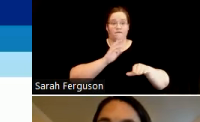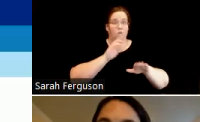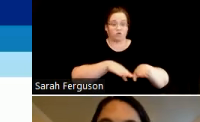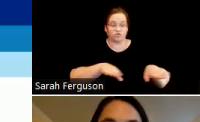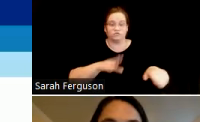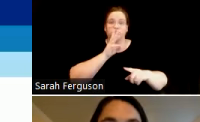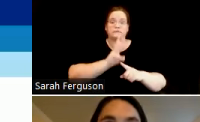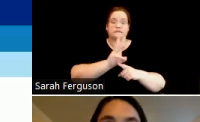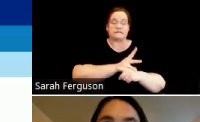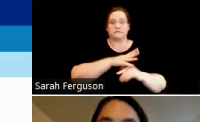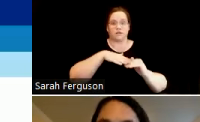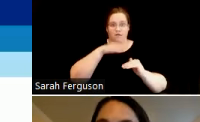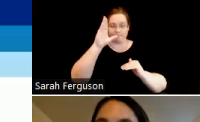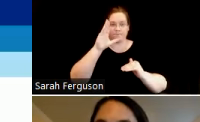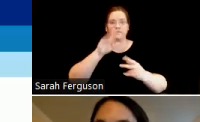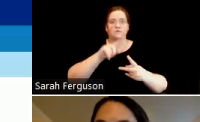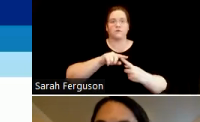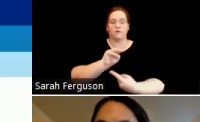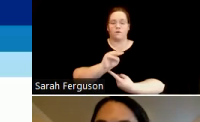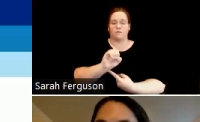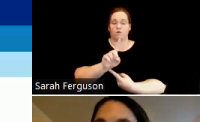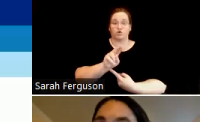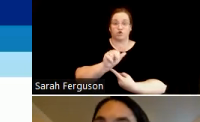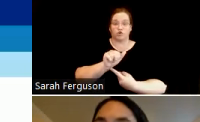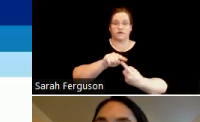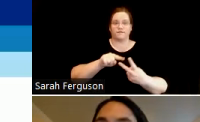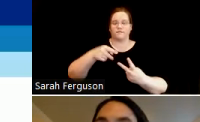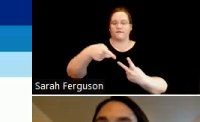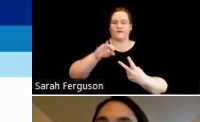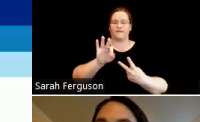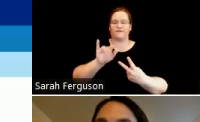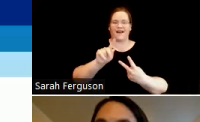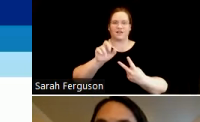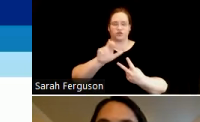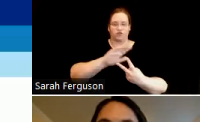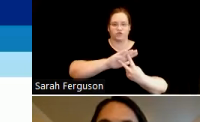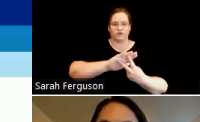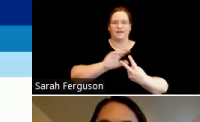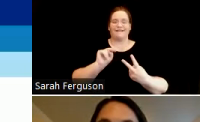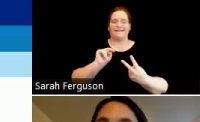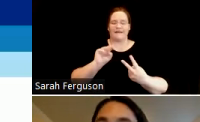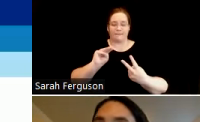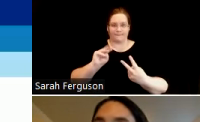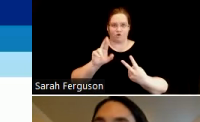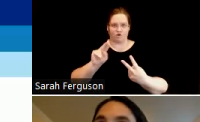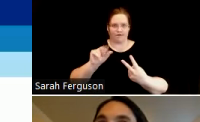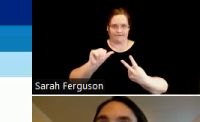6 months and up are the Moderna and Pfizer vaccines. These are both mRNA vaccines.